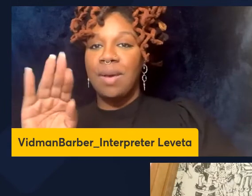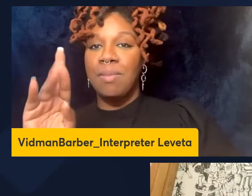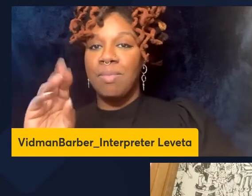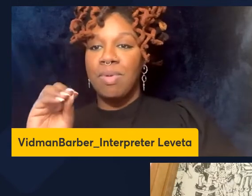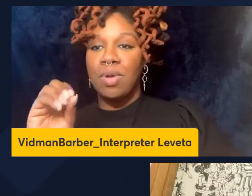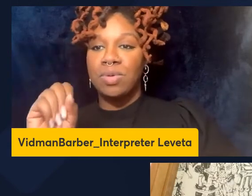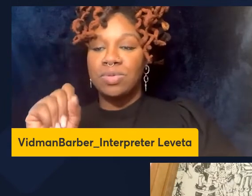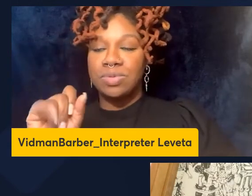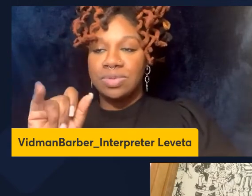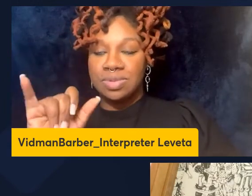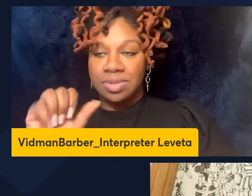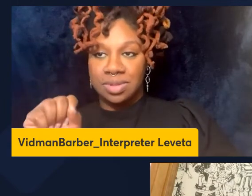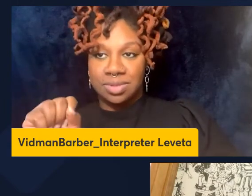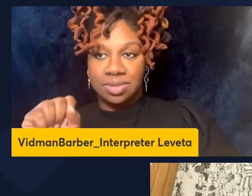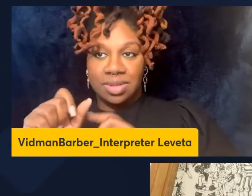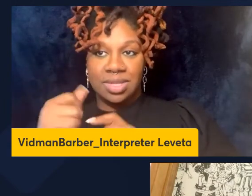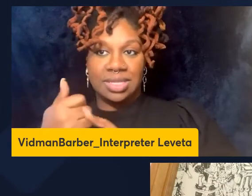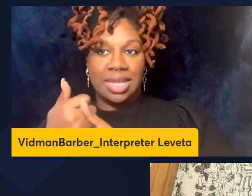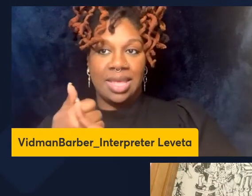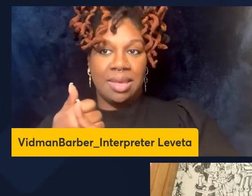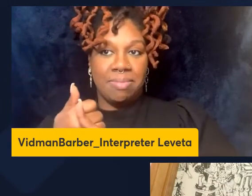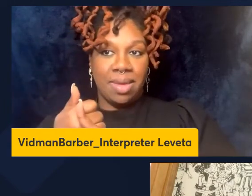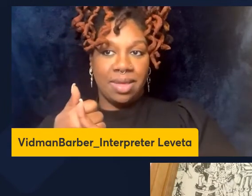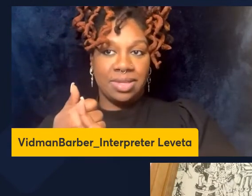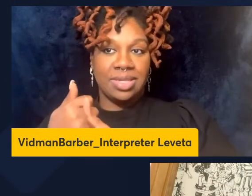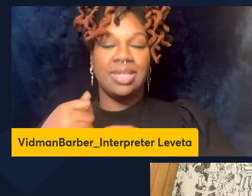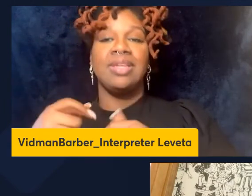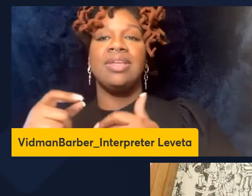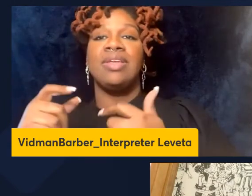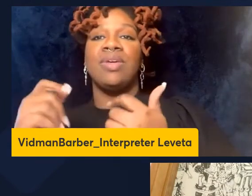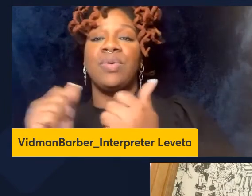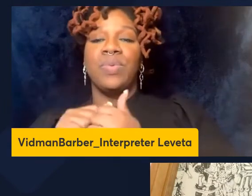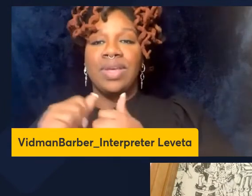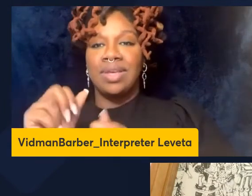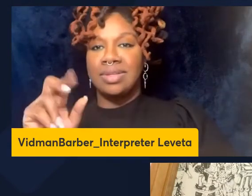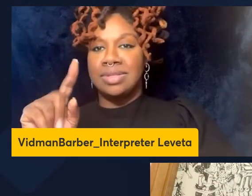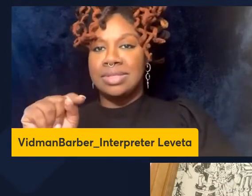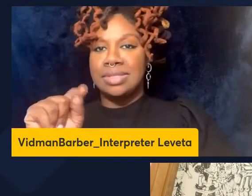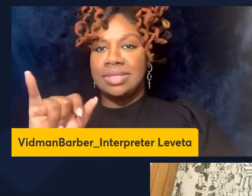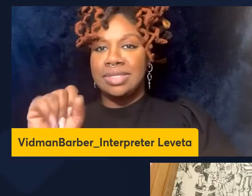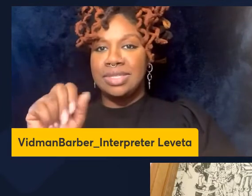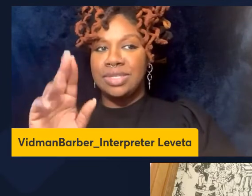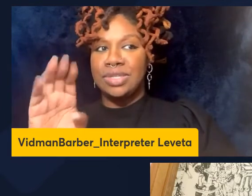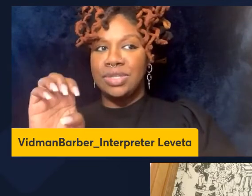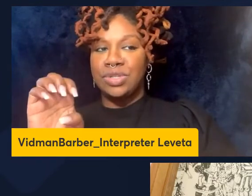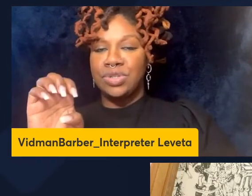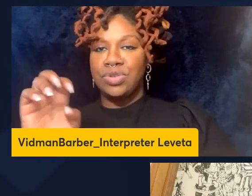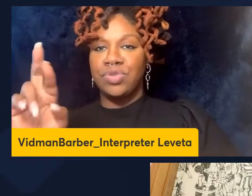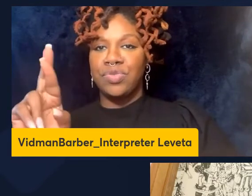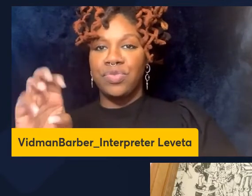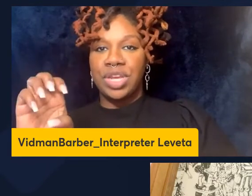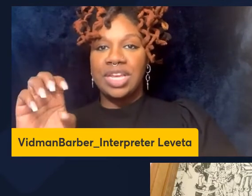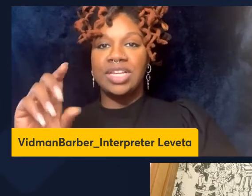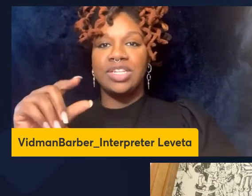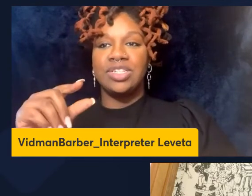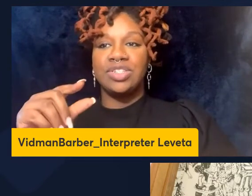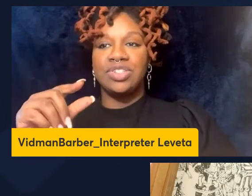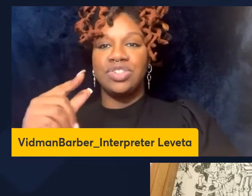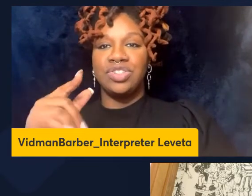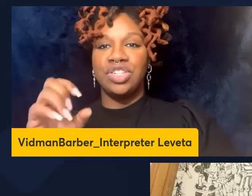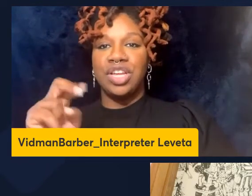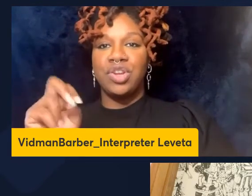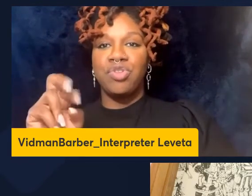that differs during tissue regeneration. Thank you very much for honoring our invitation. You can proceed with